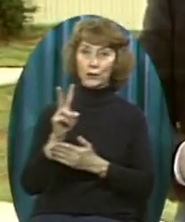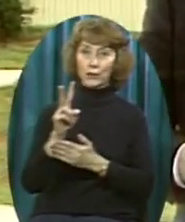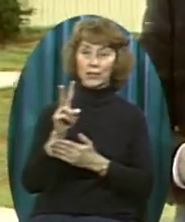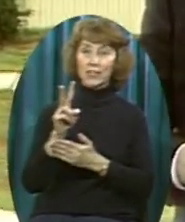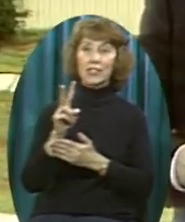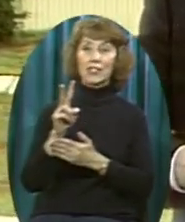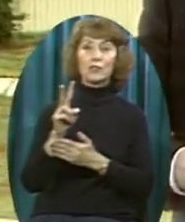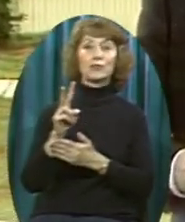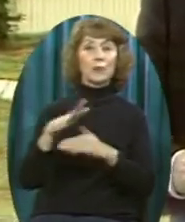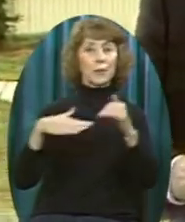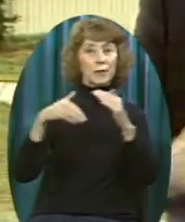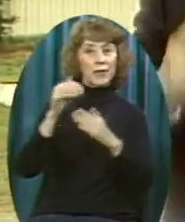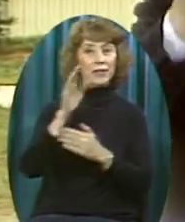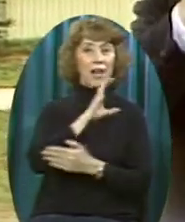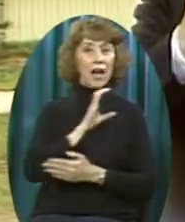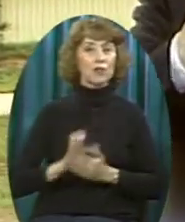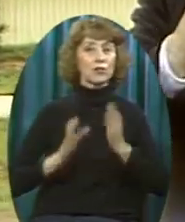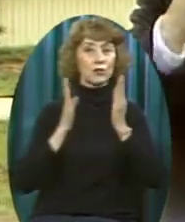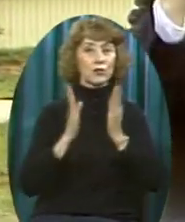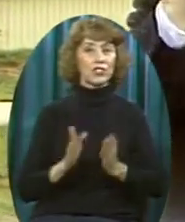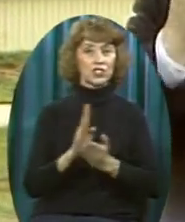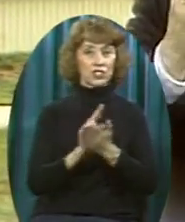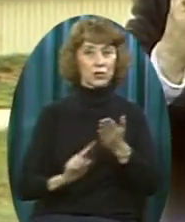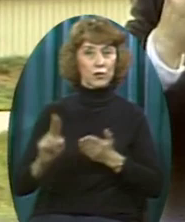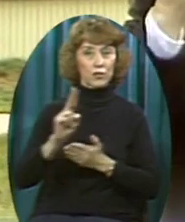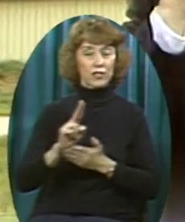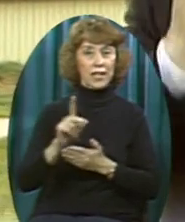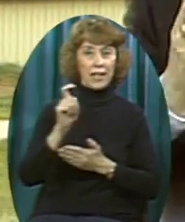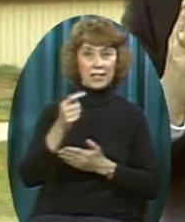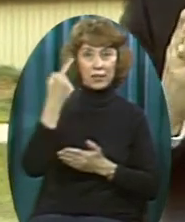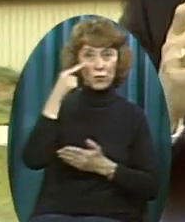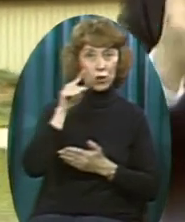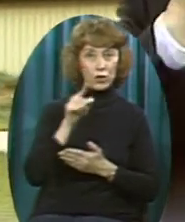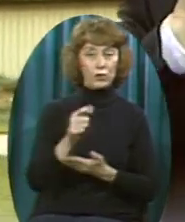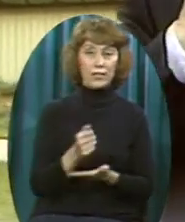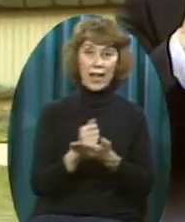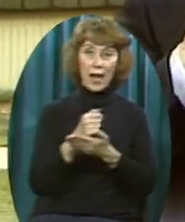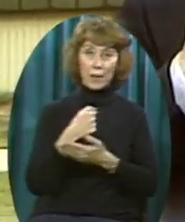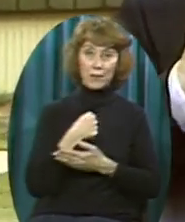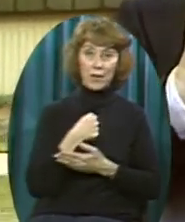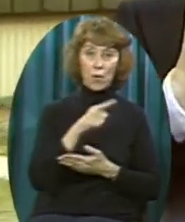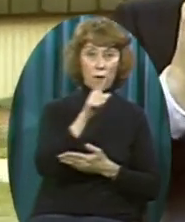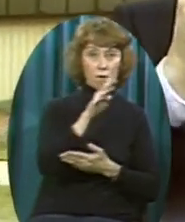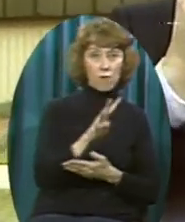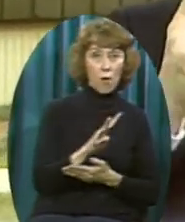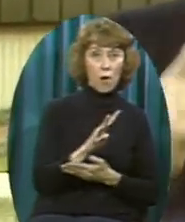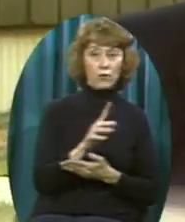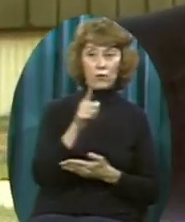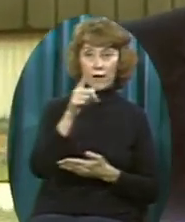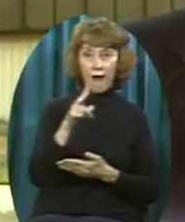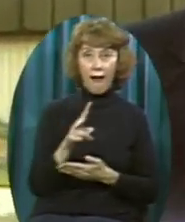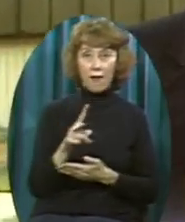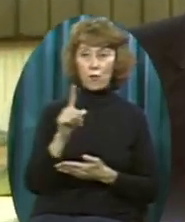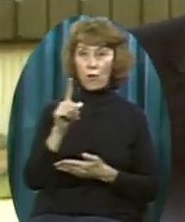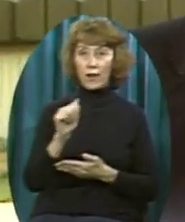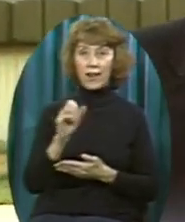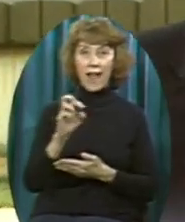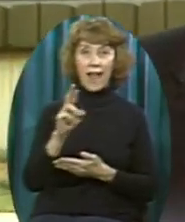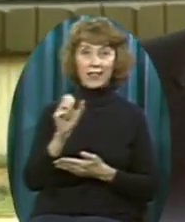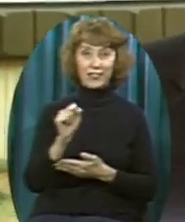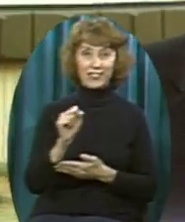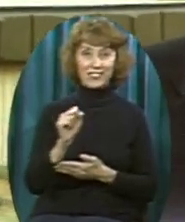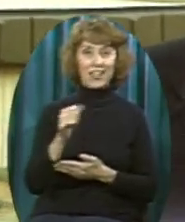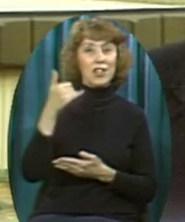University. I need for you to claim 1 acre or a half acre or a quarter acre or even one plat with your pledge. So call